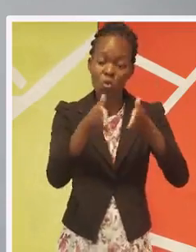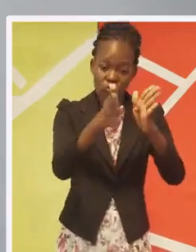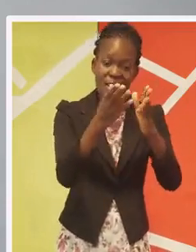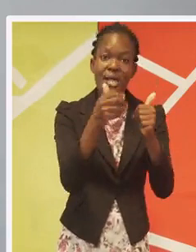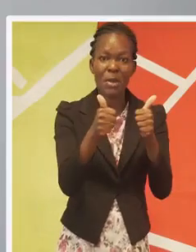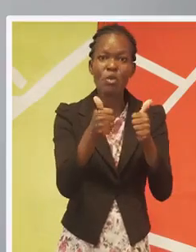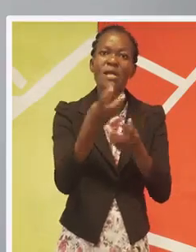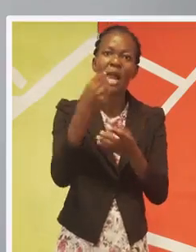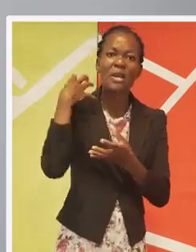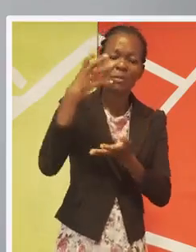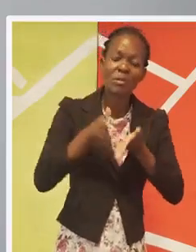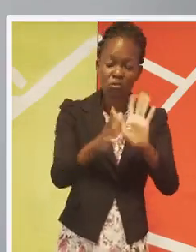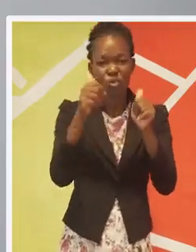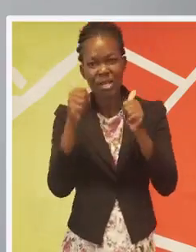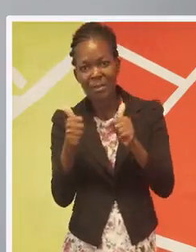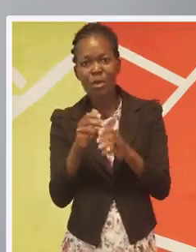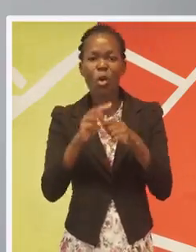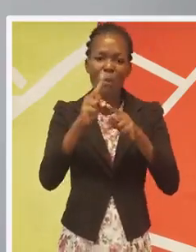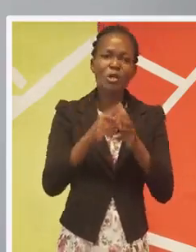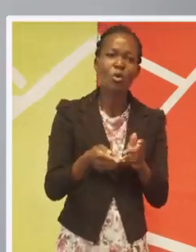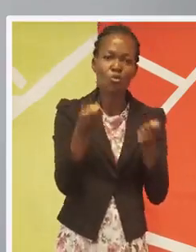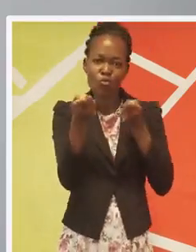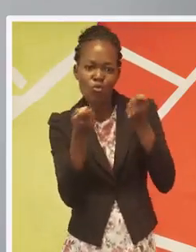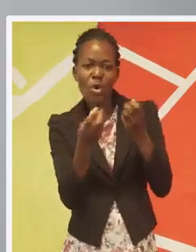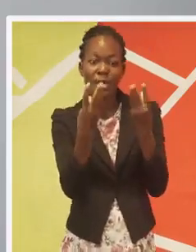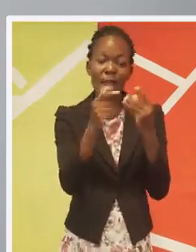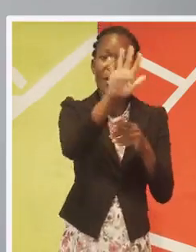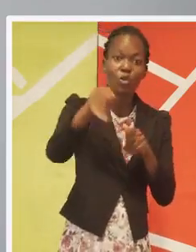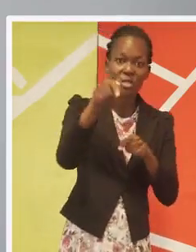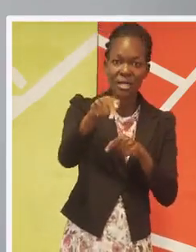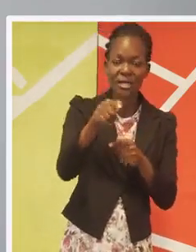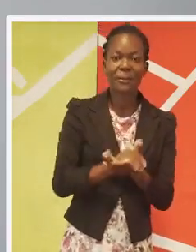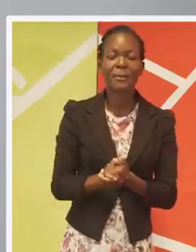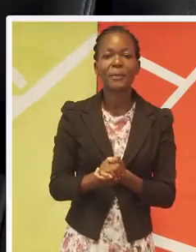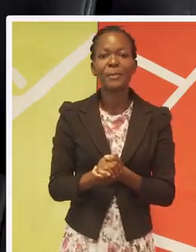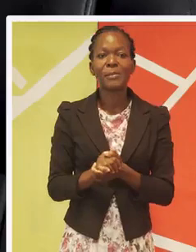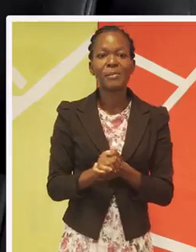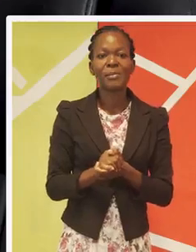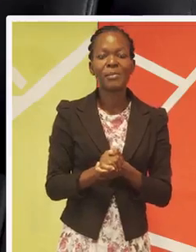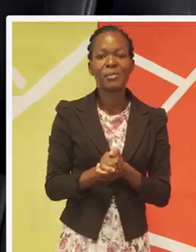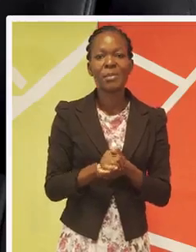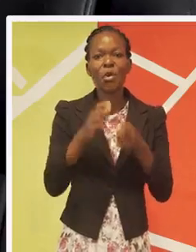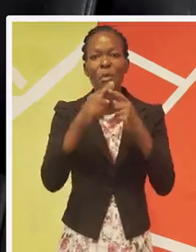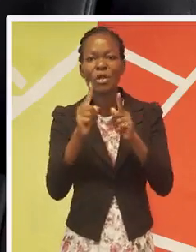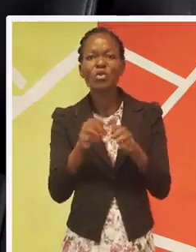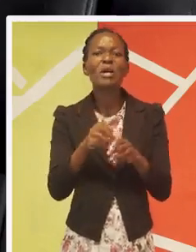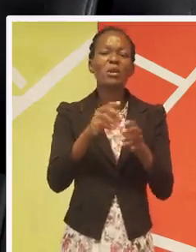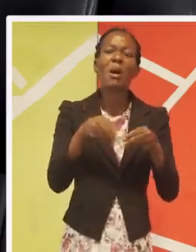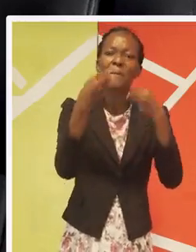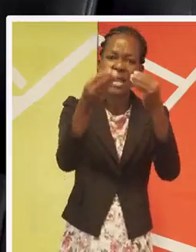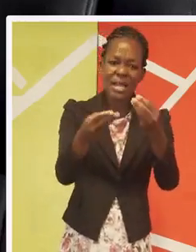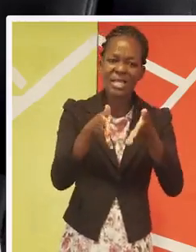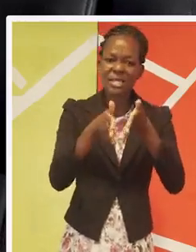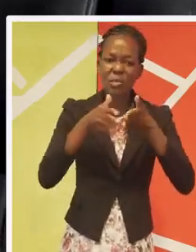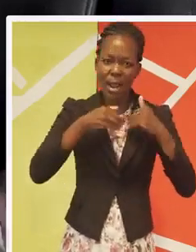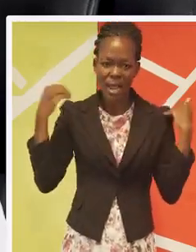more effective when there is minimal or no governing body that's interfering with the market. So let